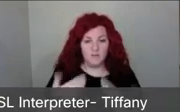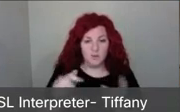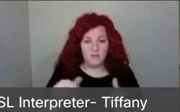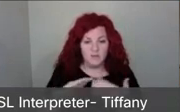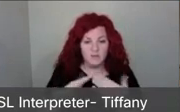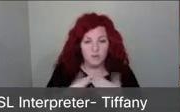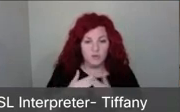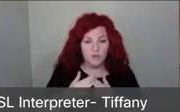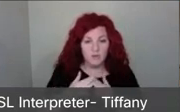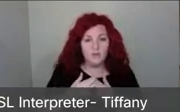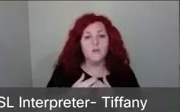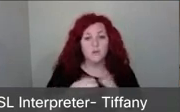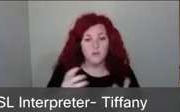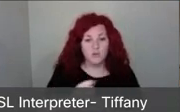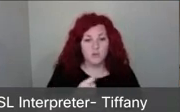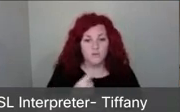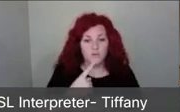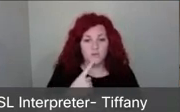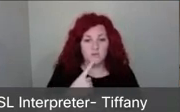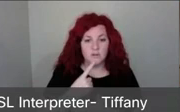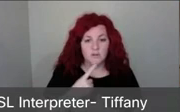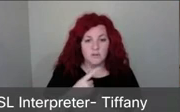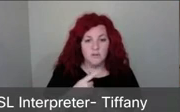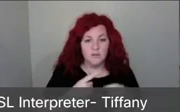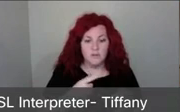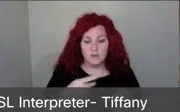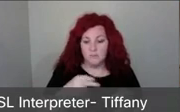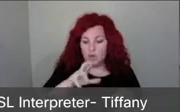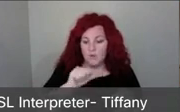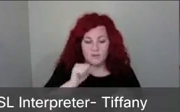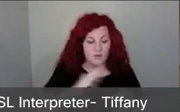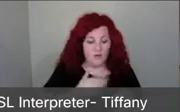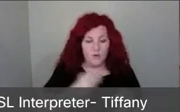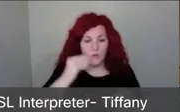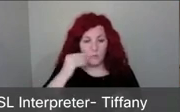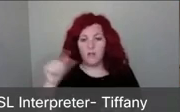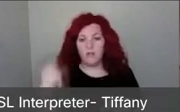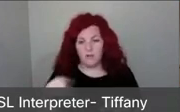communities, and we deserve to say that Peoria isn't our home and that Glendale is.